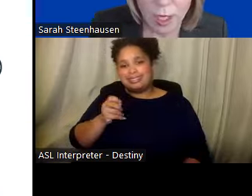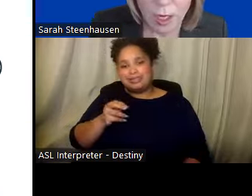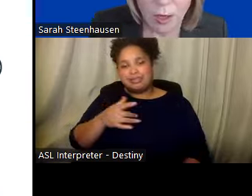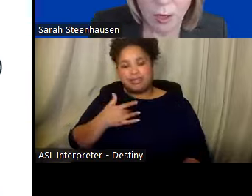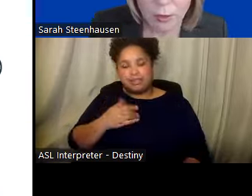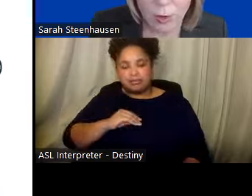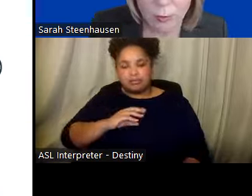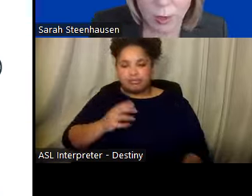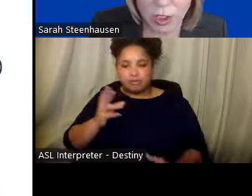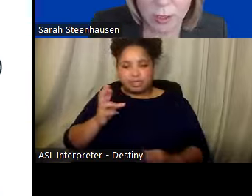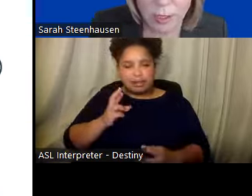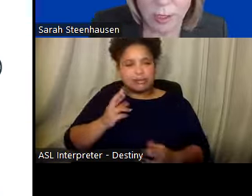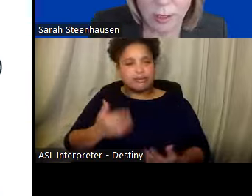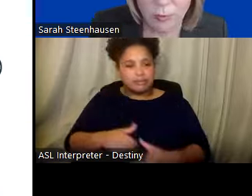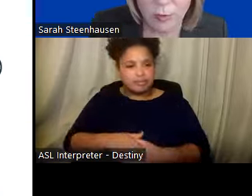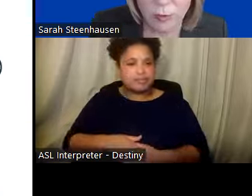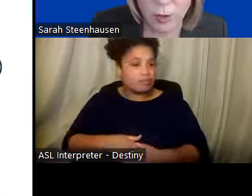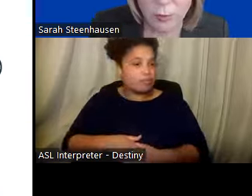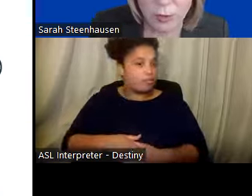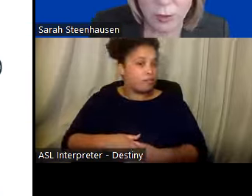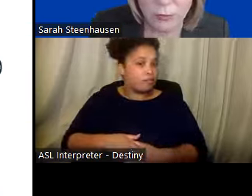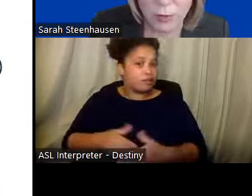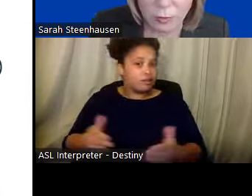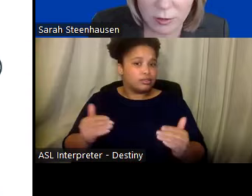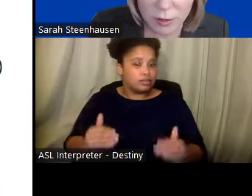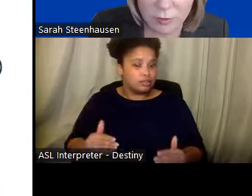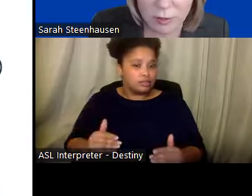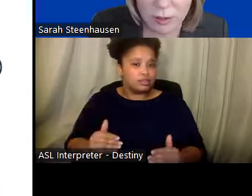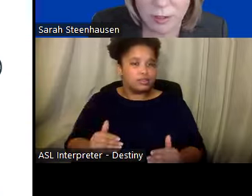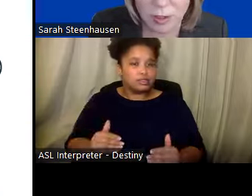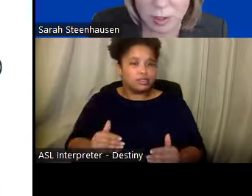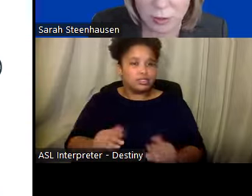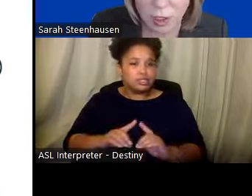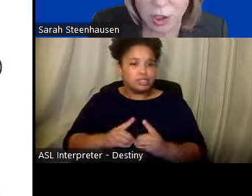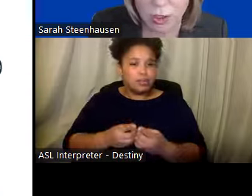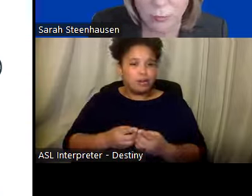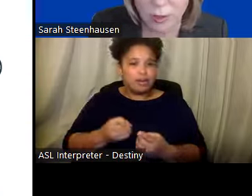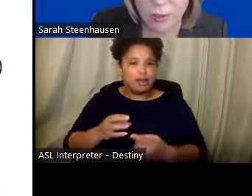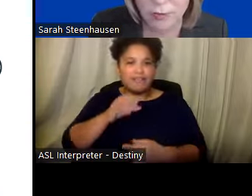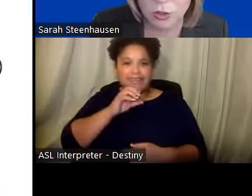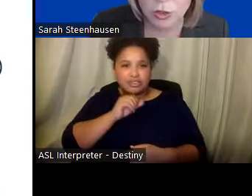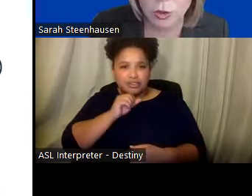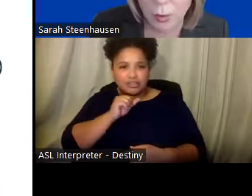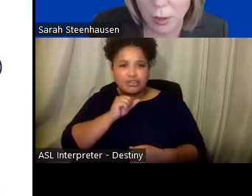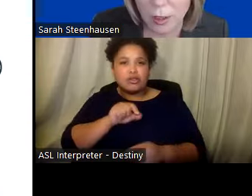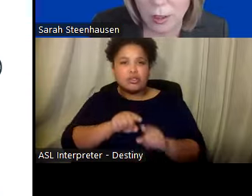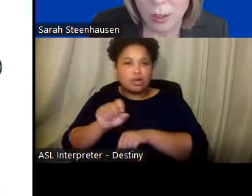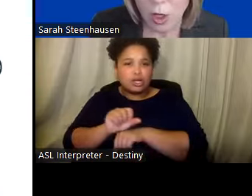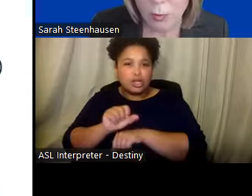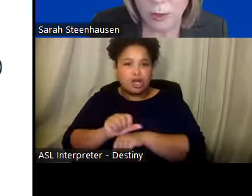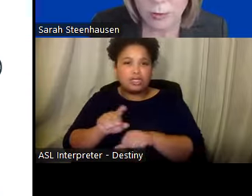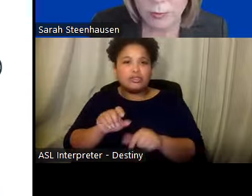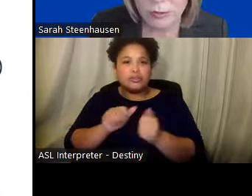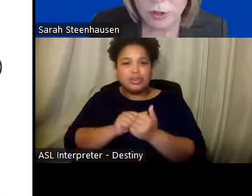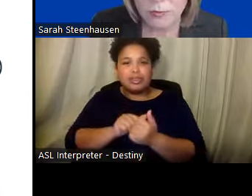working on a project that the Department of Healthcare Services is also launching. We kind of have a two-part